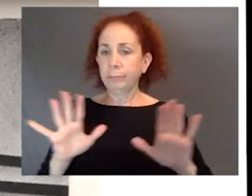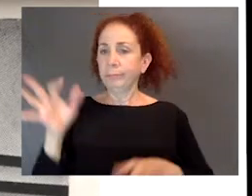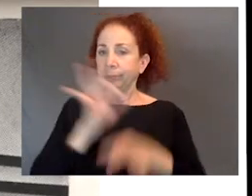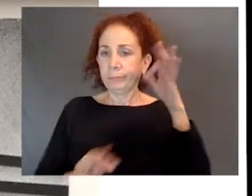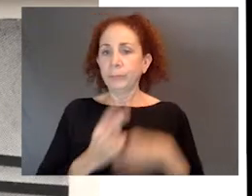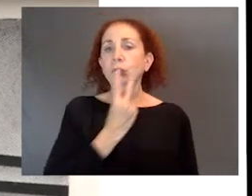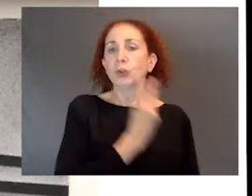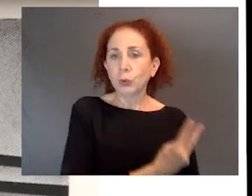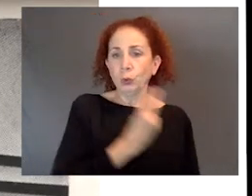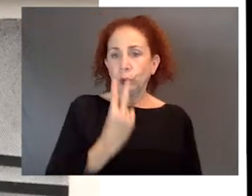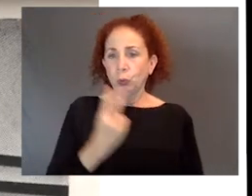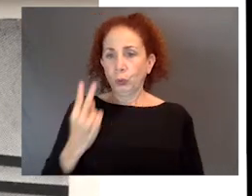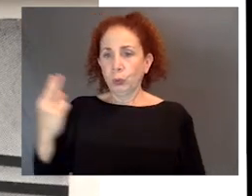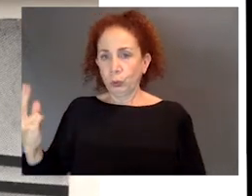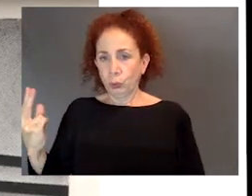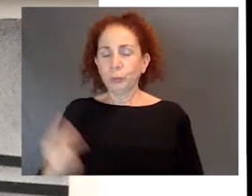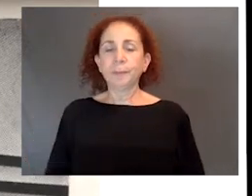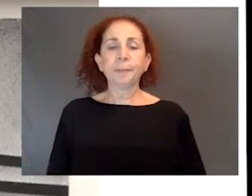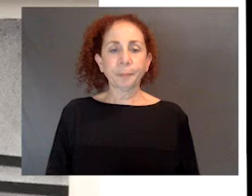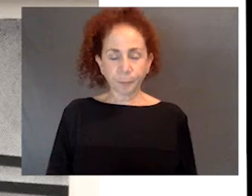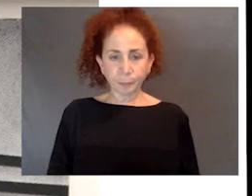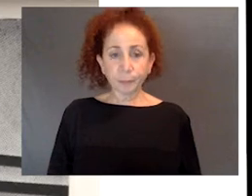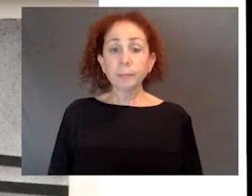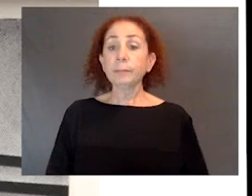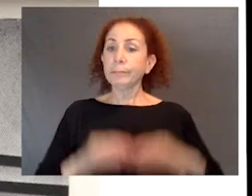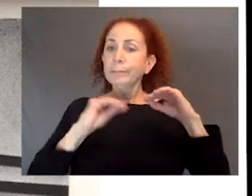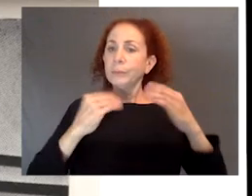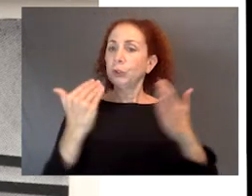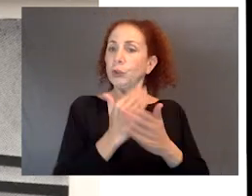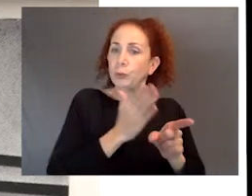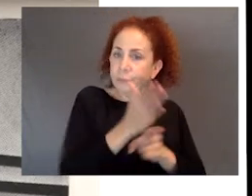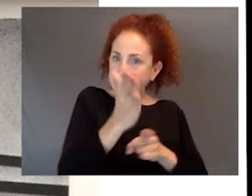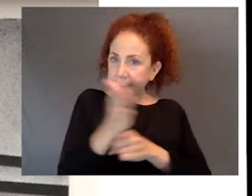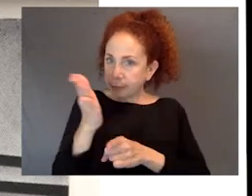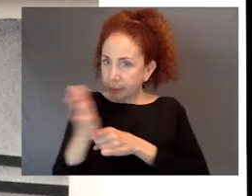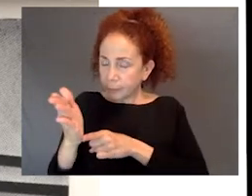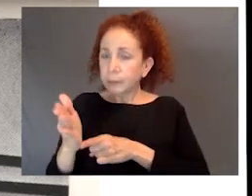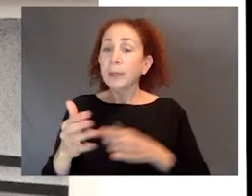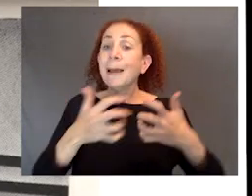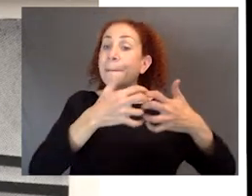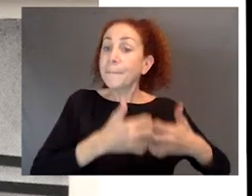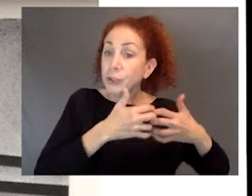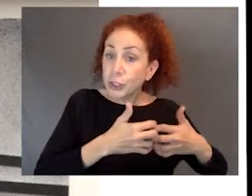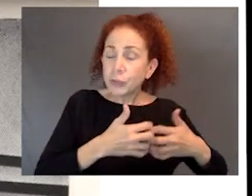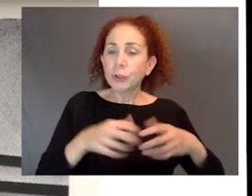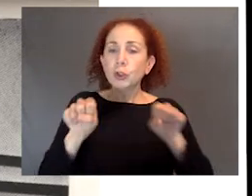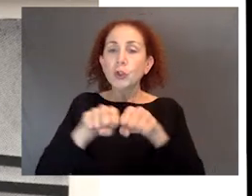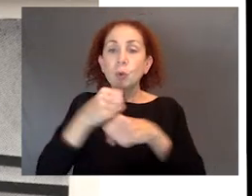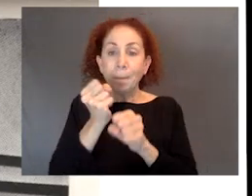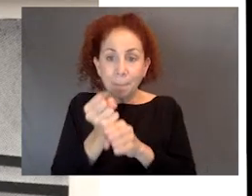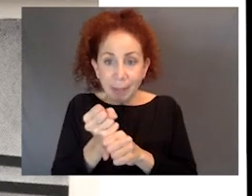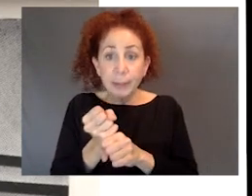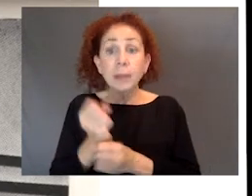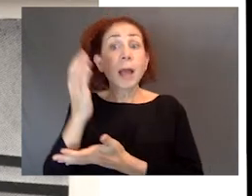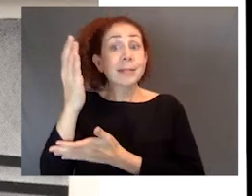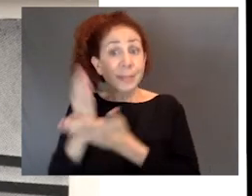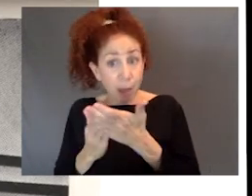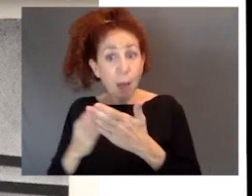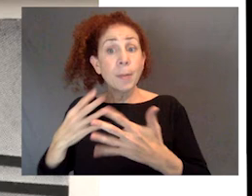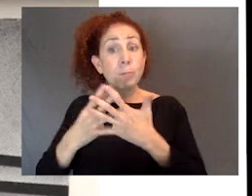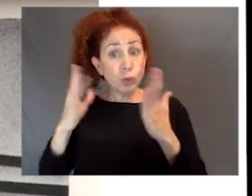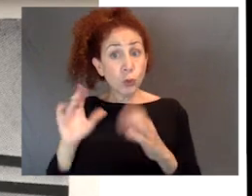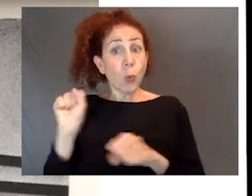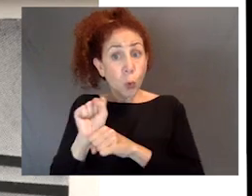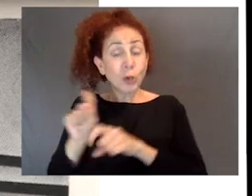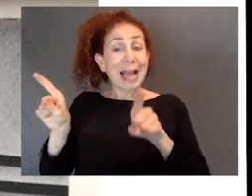were roomed 2 people per cell. They were trained in new fields of labor, such as machinery, shoemaking, and some prisoners